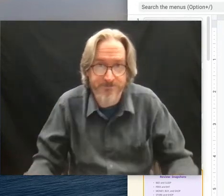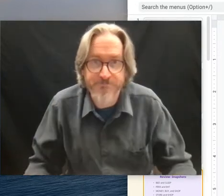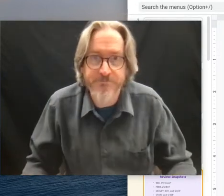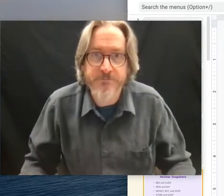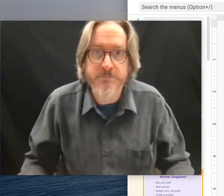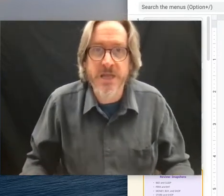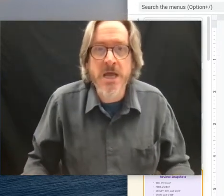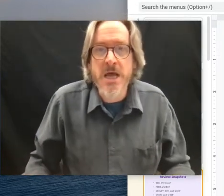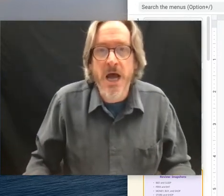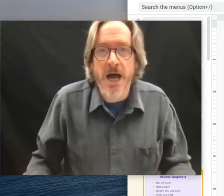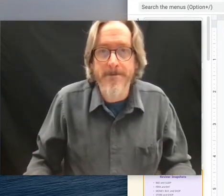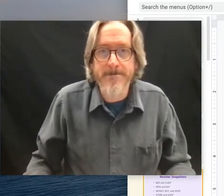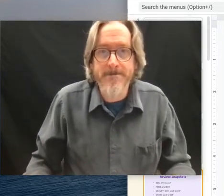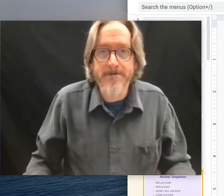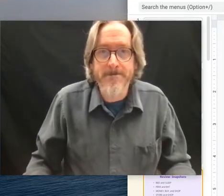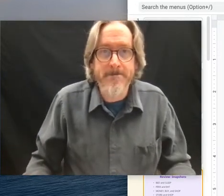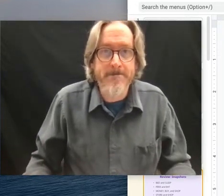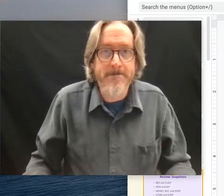right?